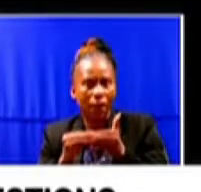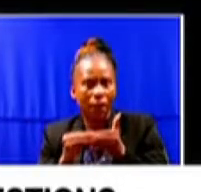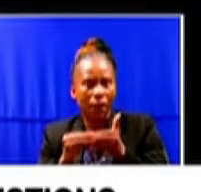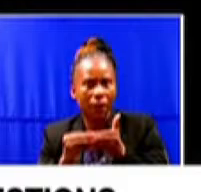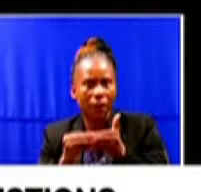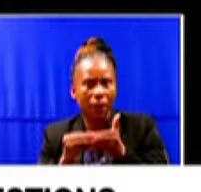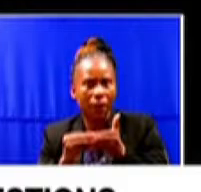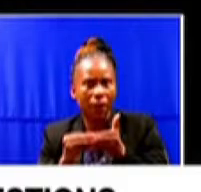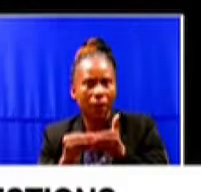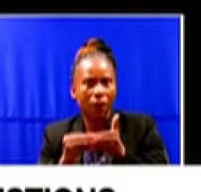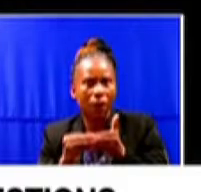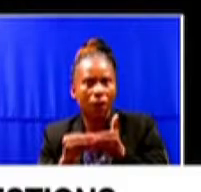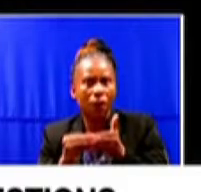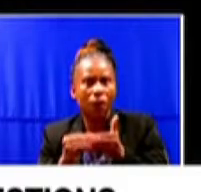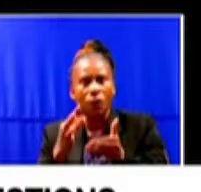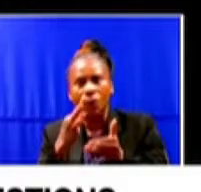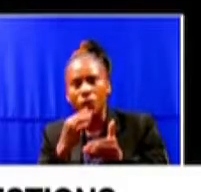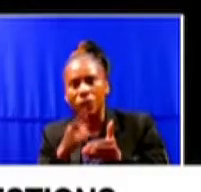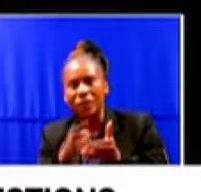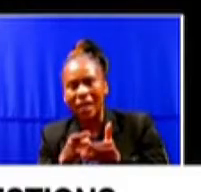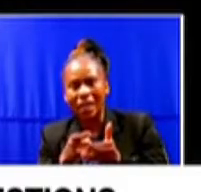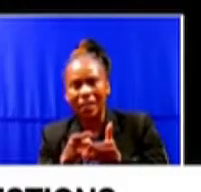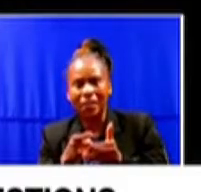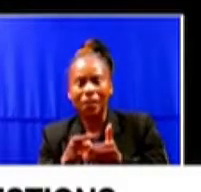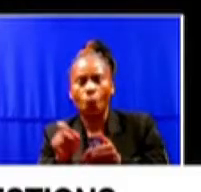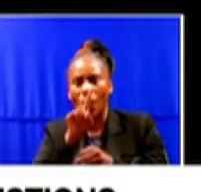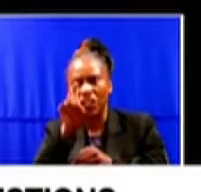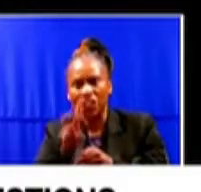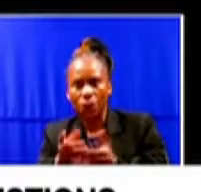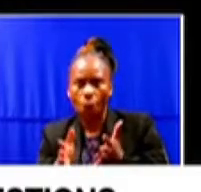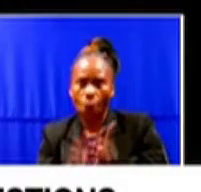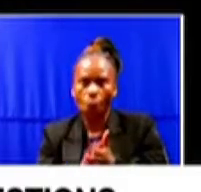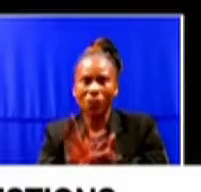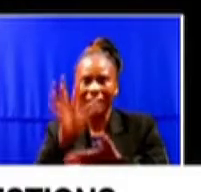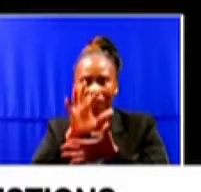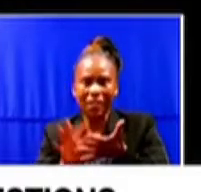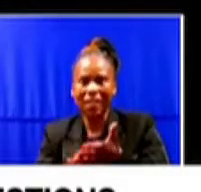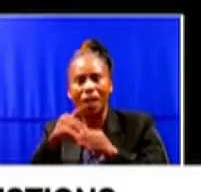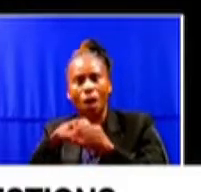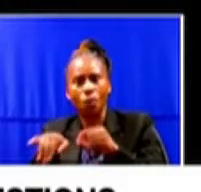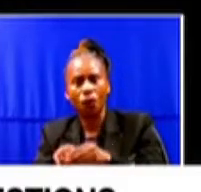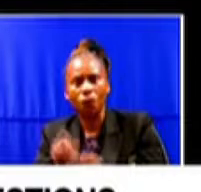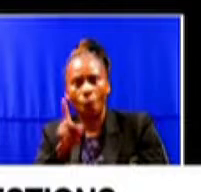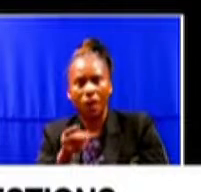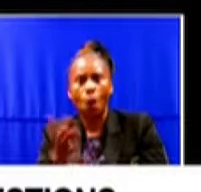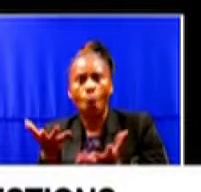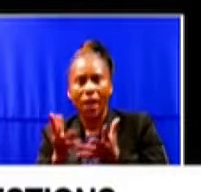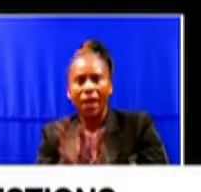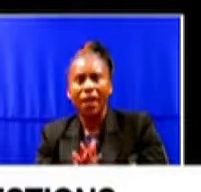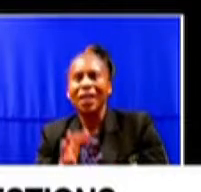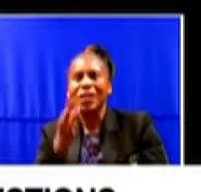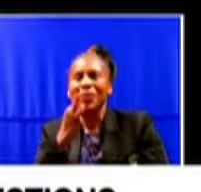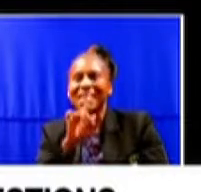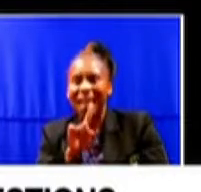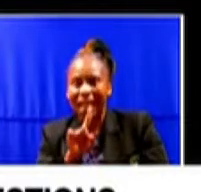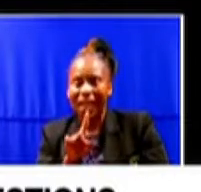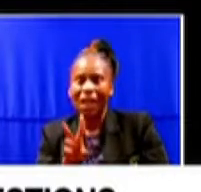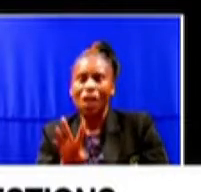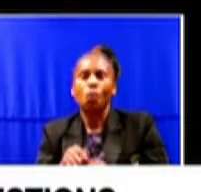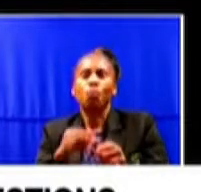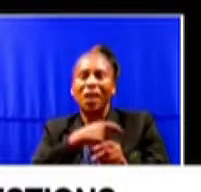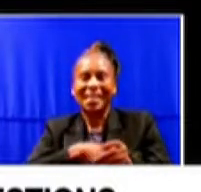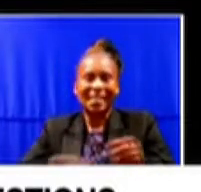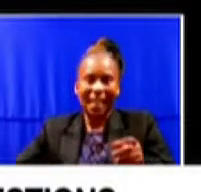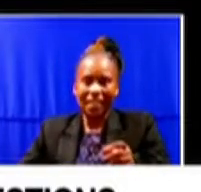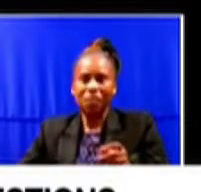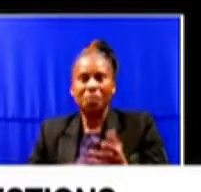a question or as a statement, it is out of order when you imply that the President might be involved in things that are